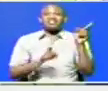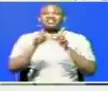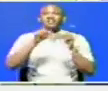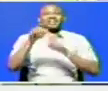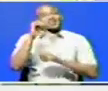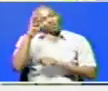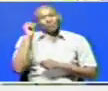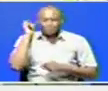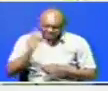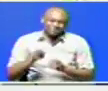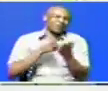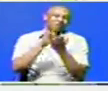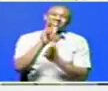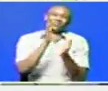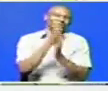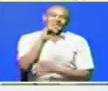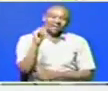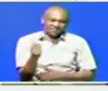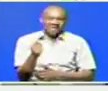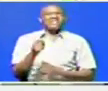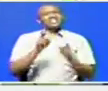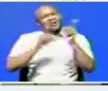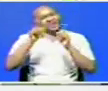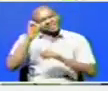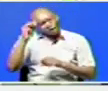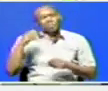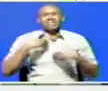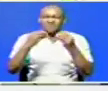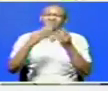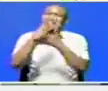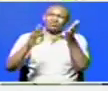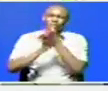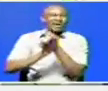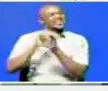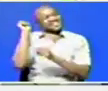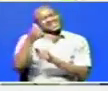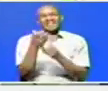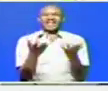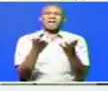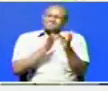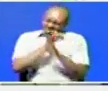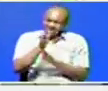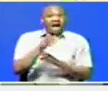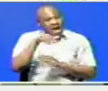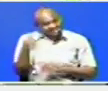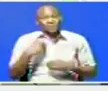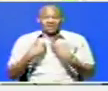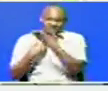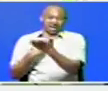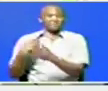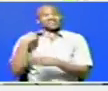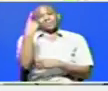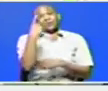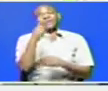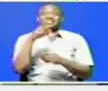let's be honest with each other. Safaricom is the main provider in this country. It is the main provider. Yes, there are other providers. It is the main